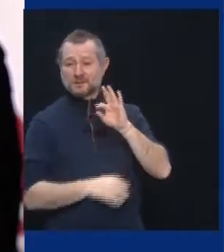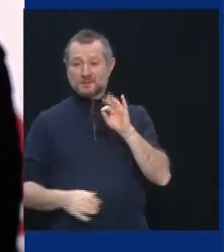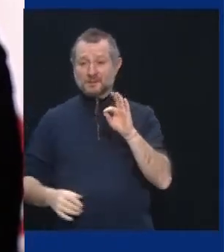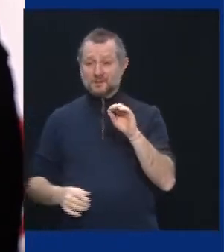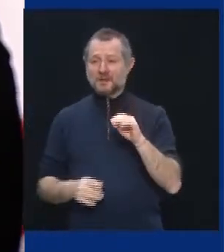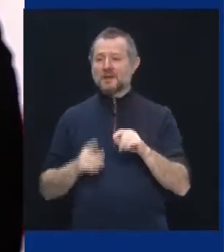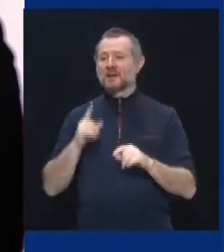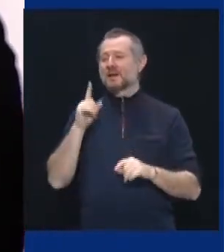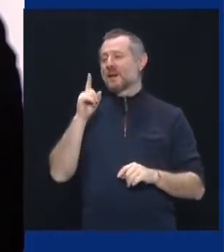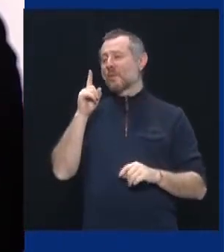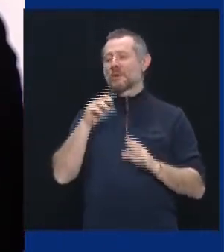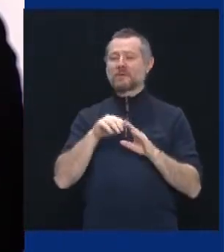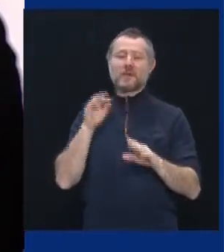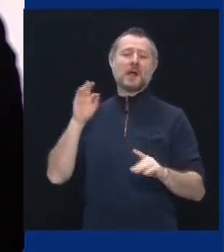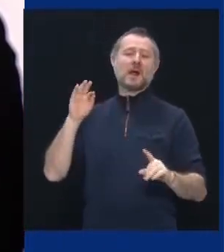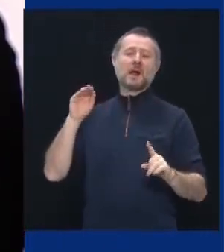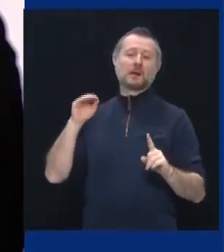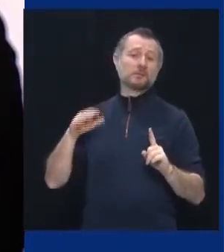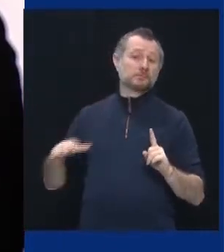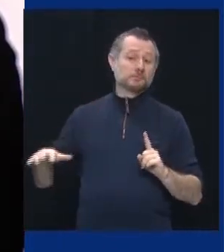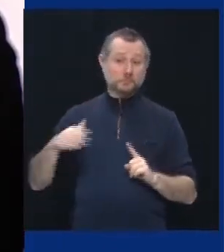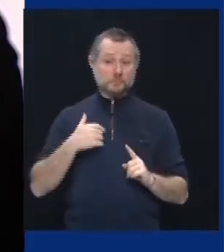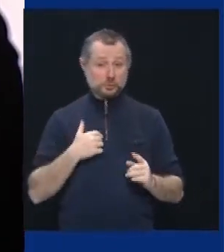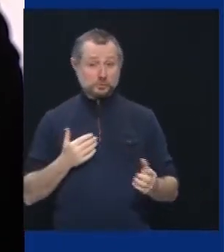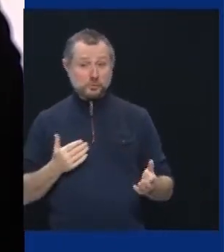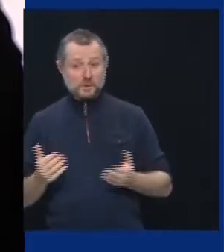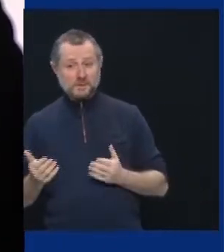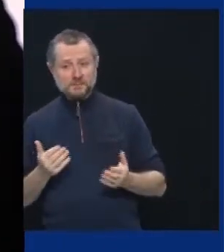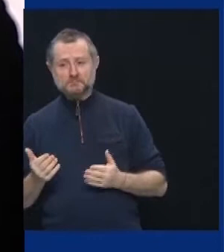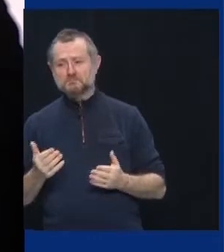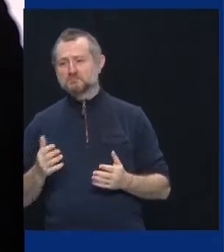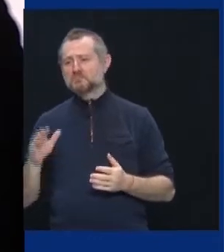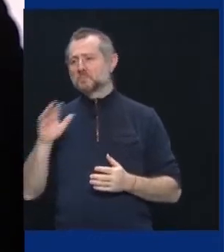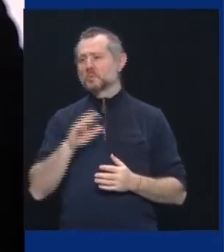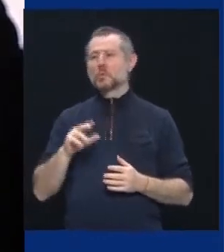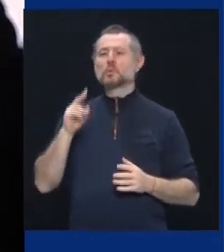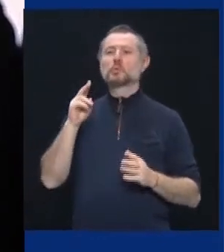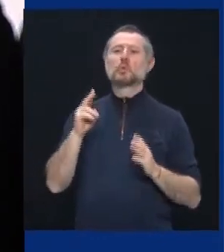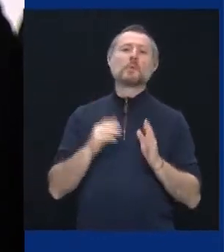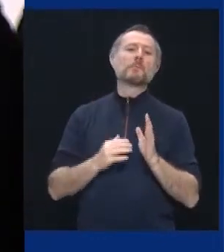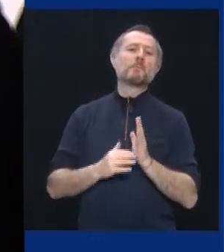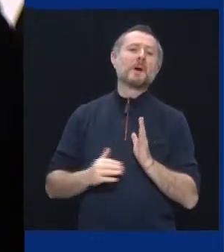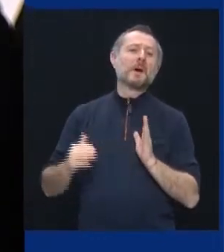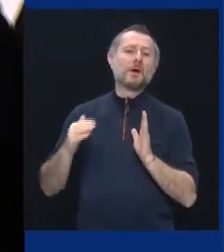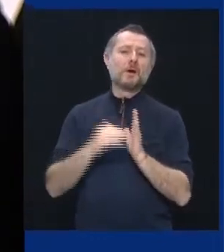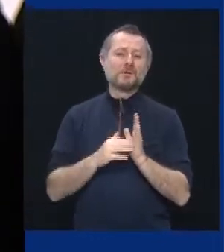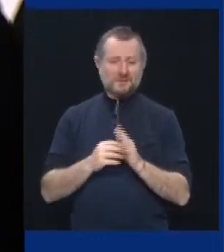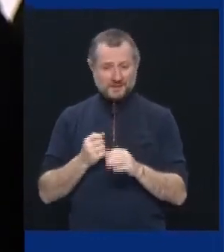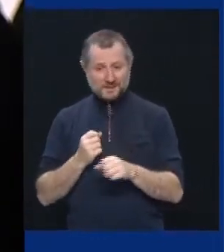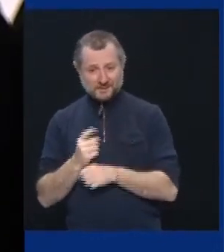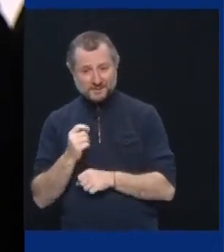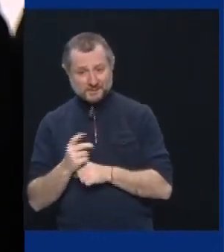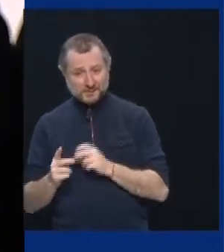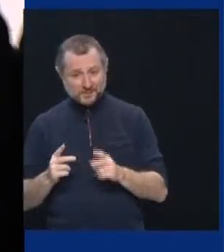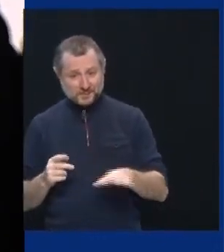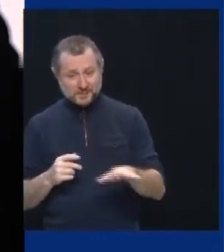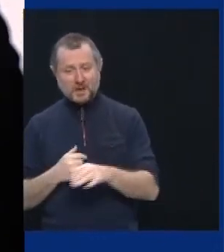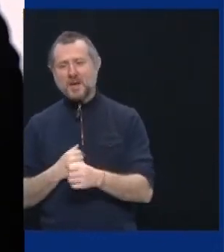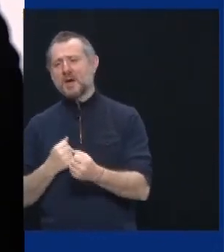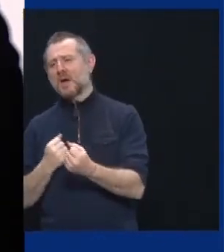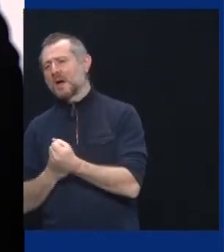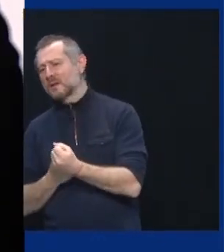nation. We serve almost 2 million people a year. We're an advocacy voice for racial, social justice,